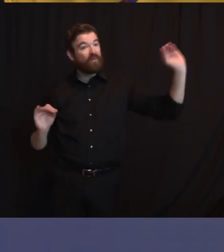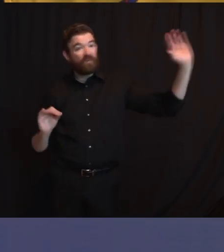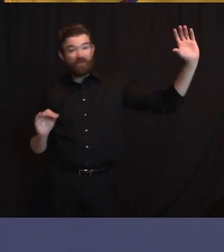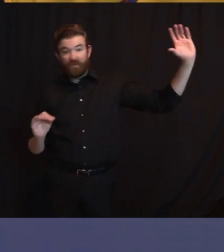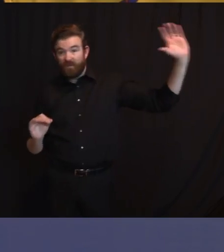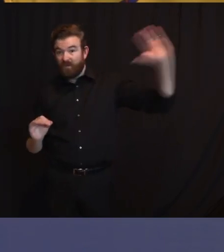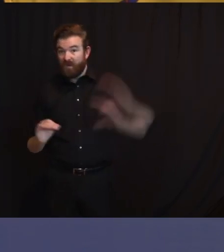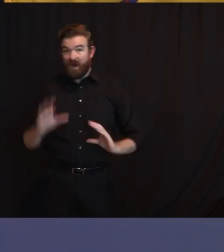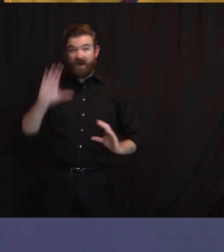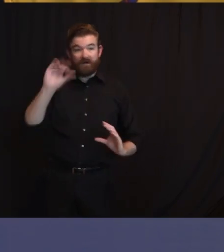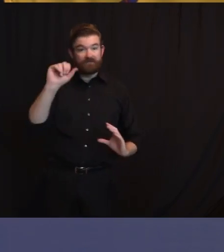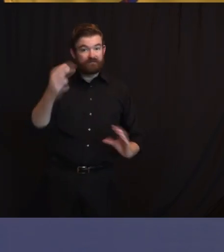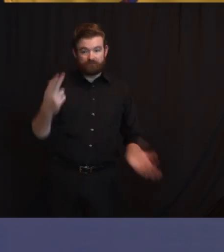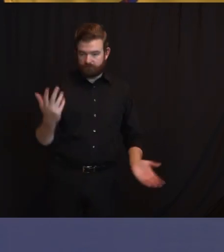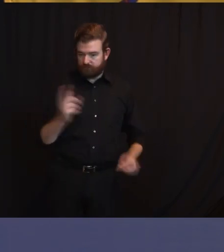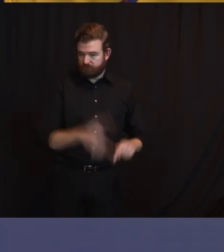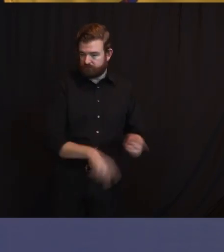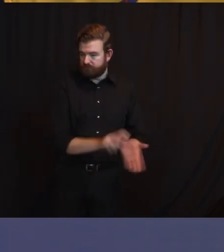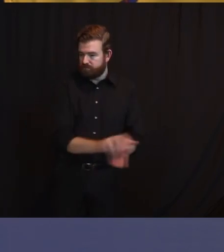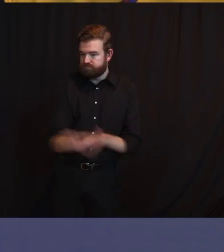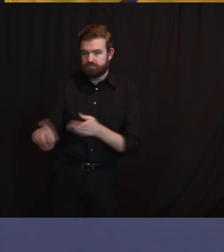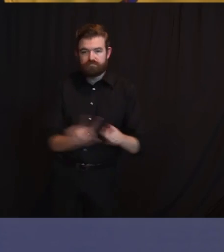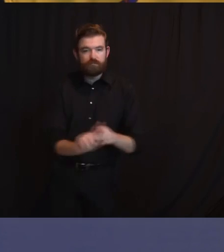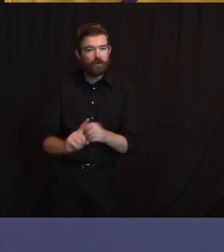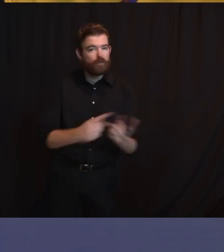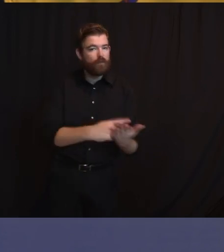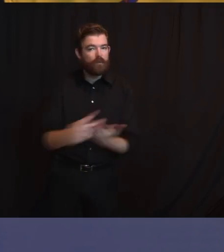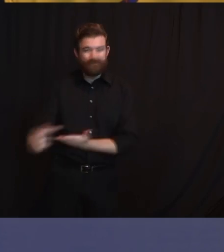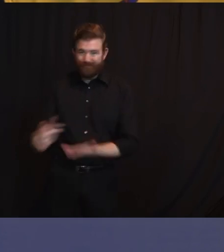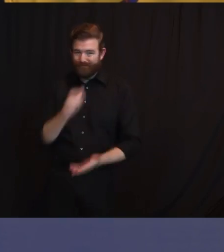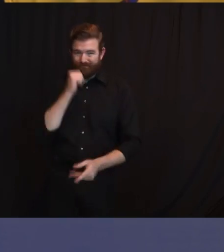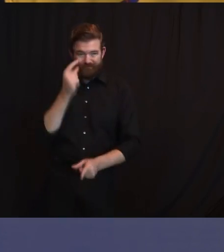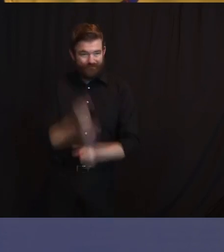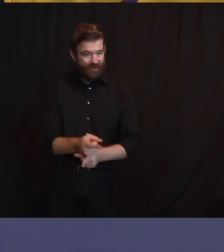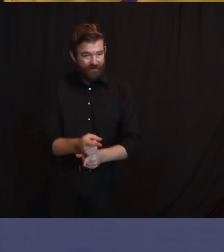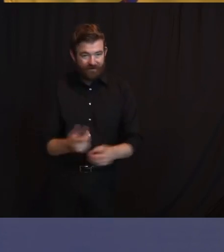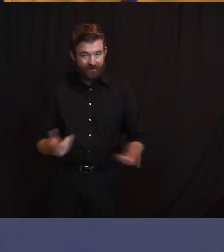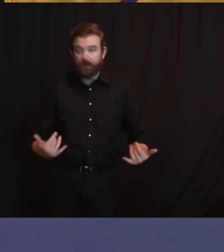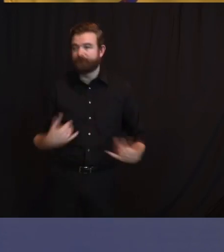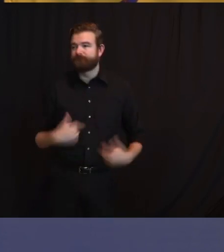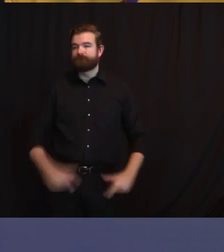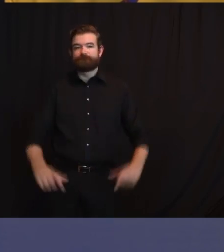way. So I'm going to have a quick sip and mask up, Judy. Is that all right?